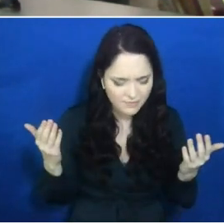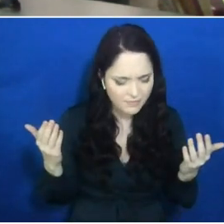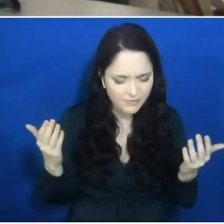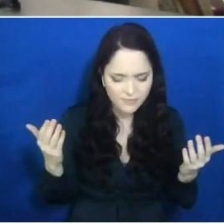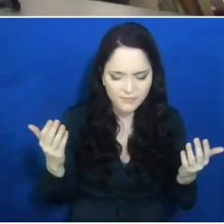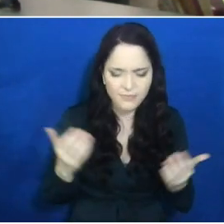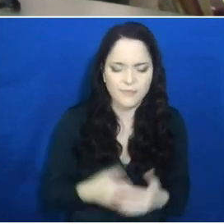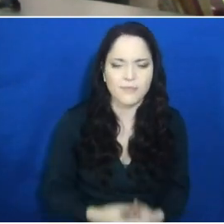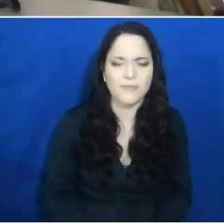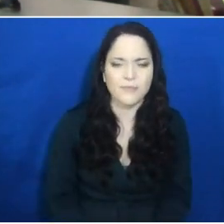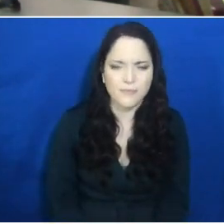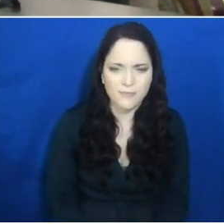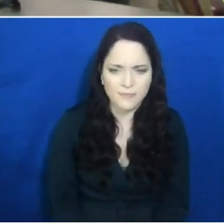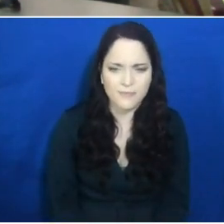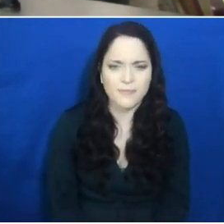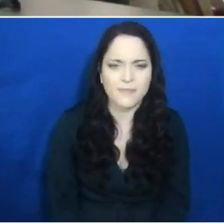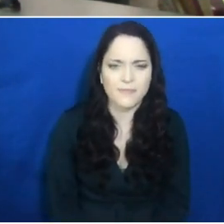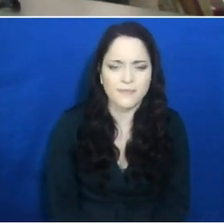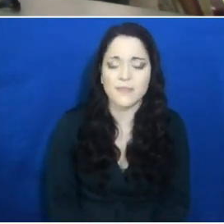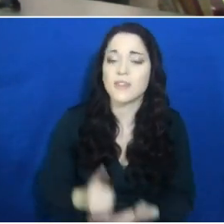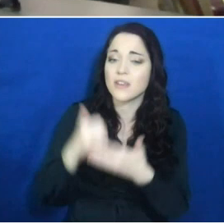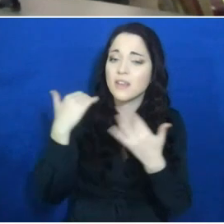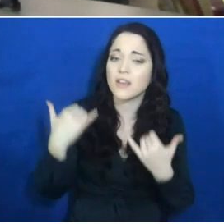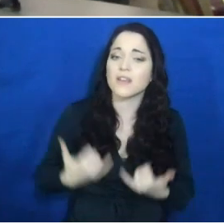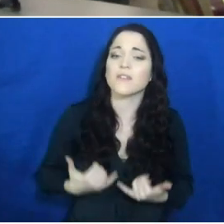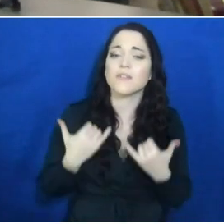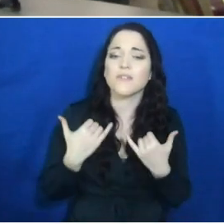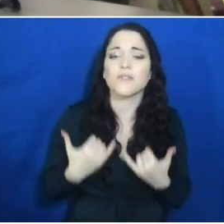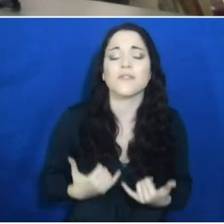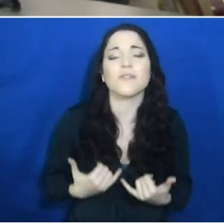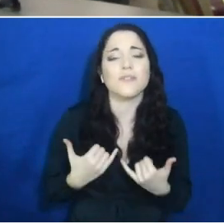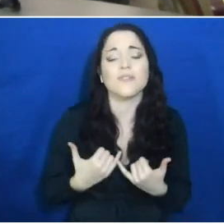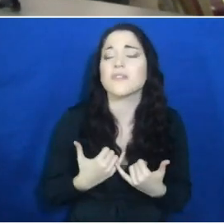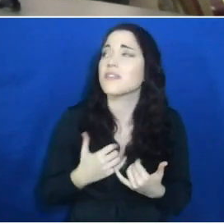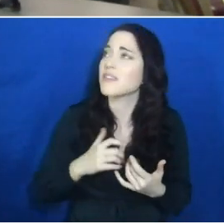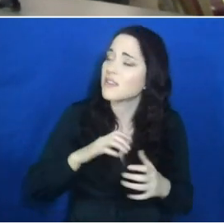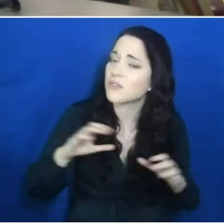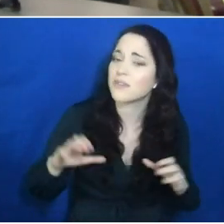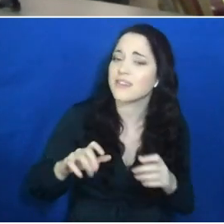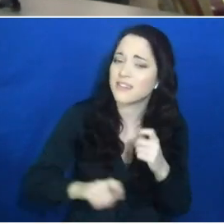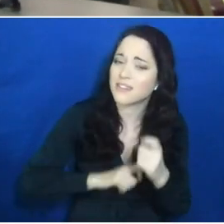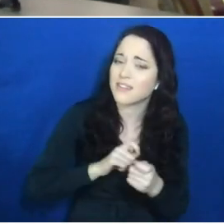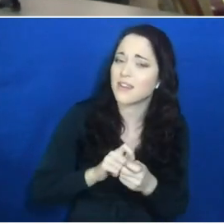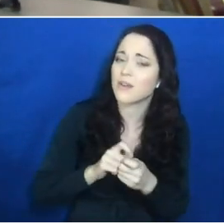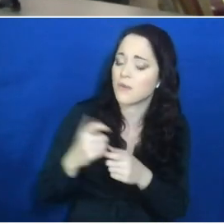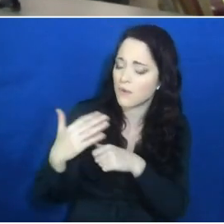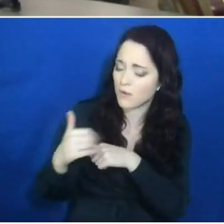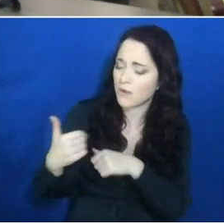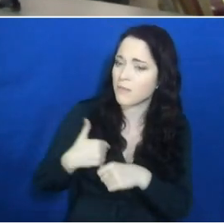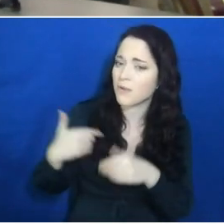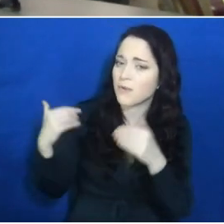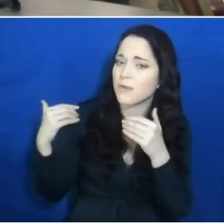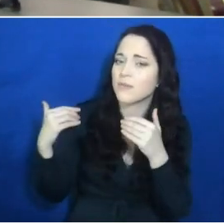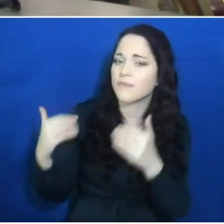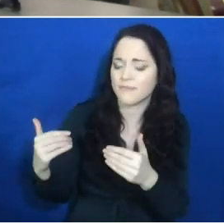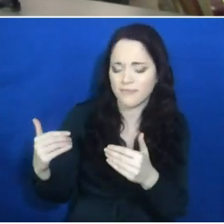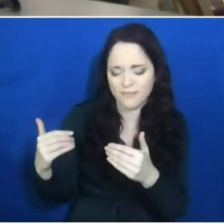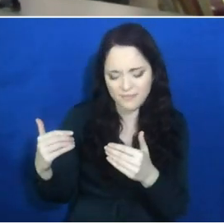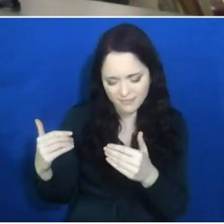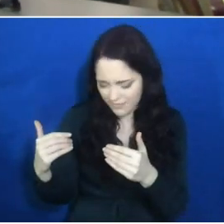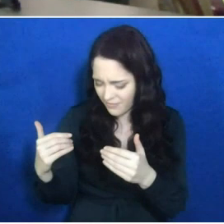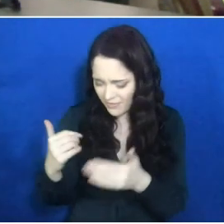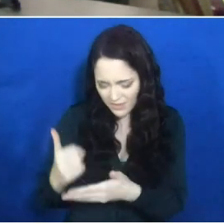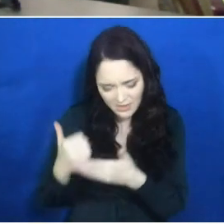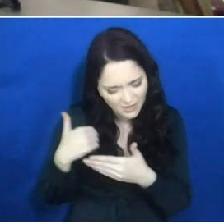Forgiveness. Help me now to do the impossible. Help me now to give what